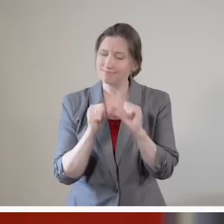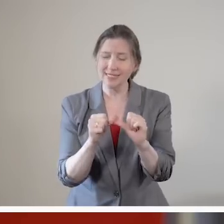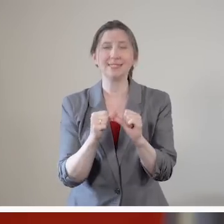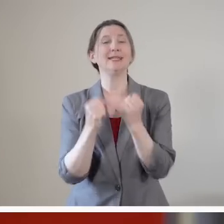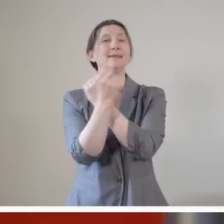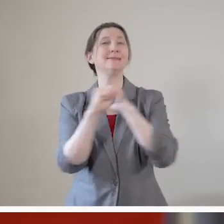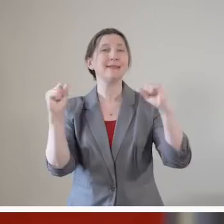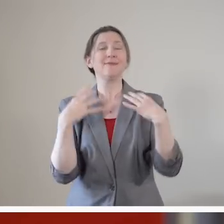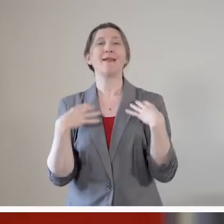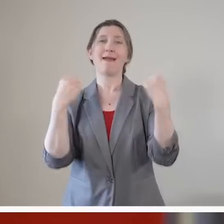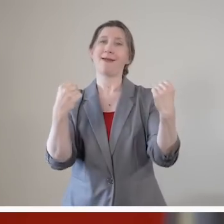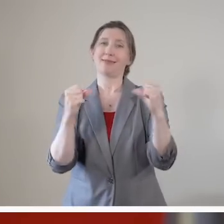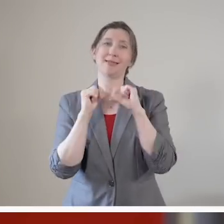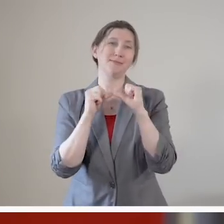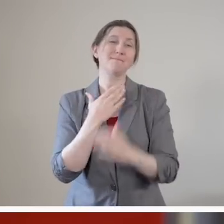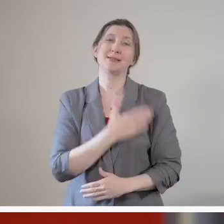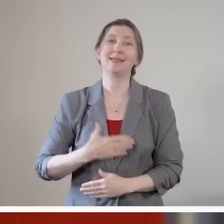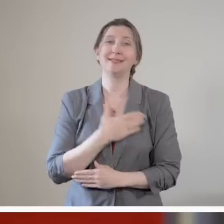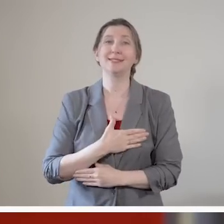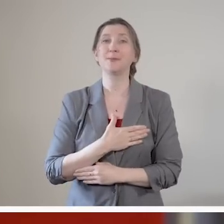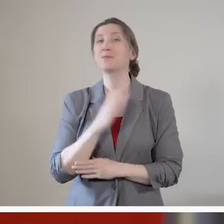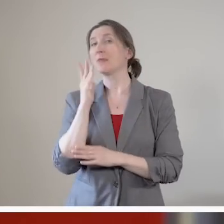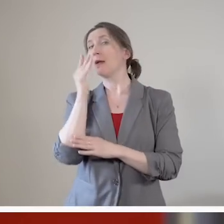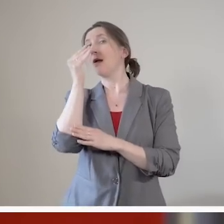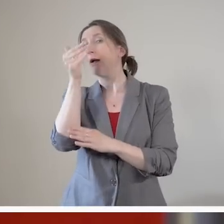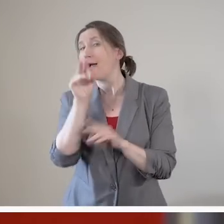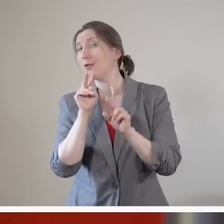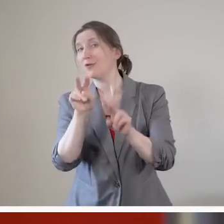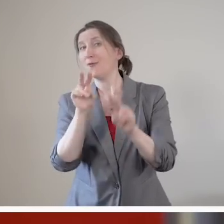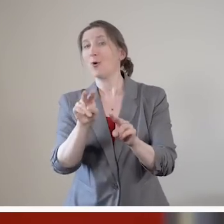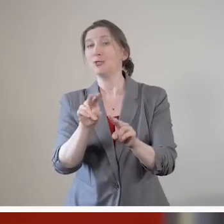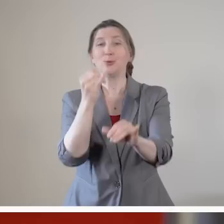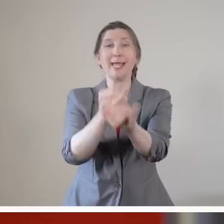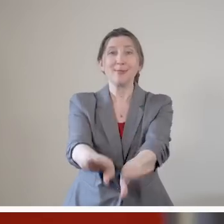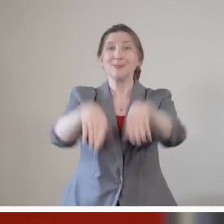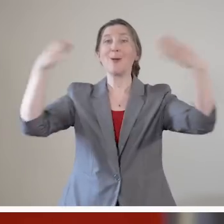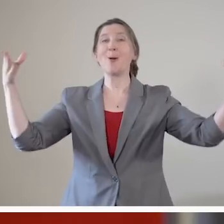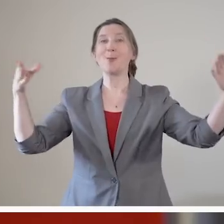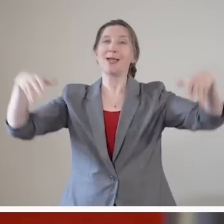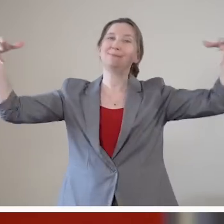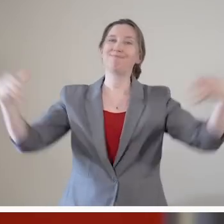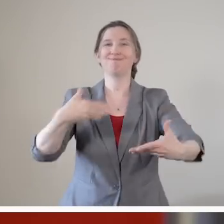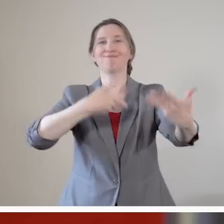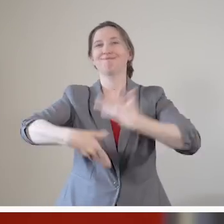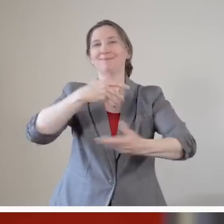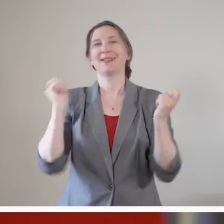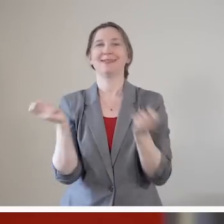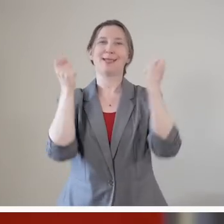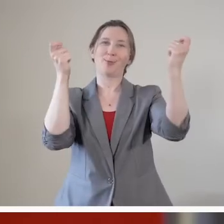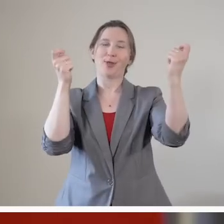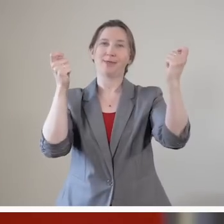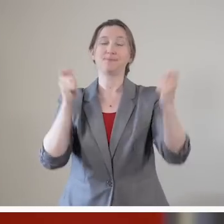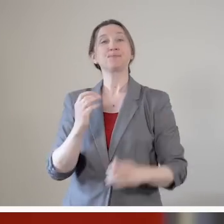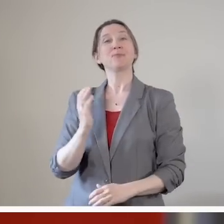near future. One day soon, campus will reopen and we'll gather to celebrate in person. The senior class officers will